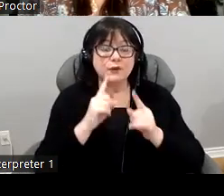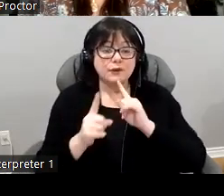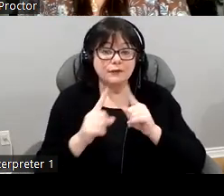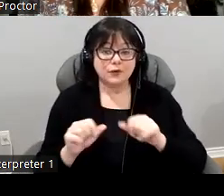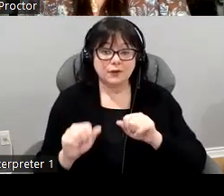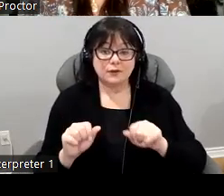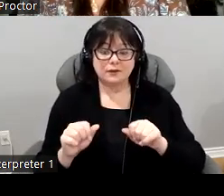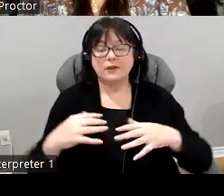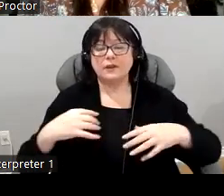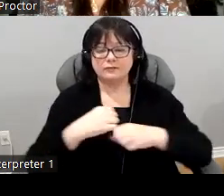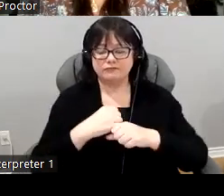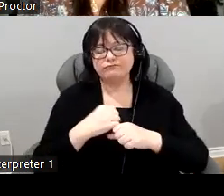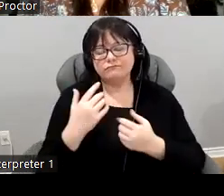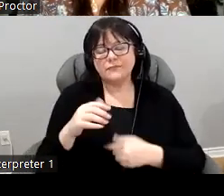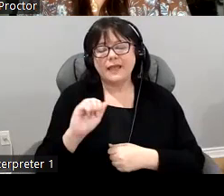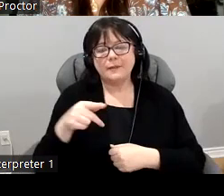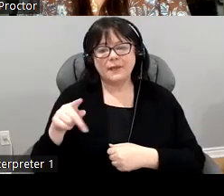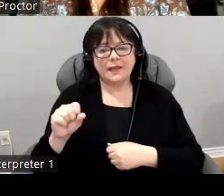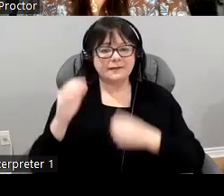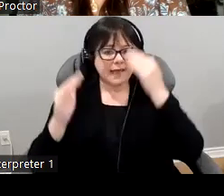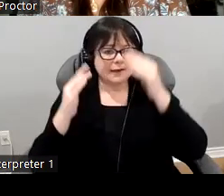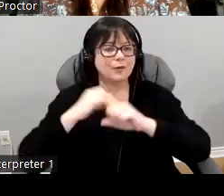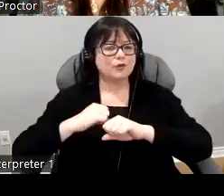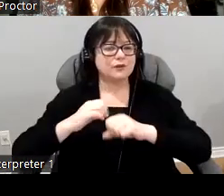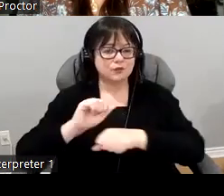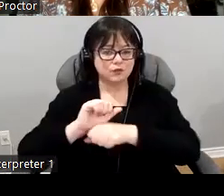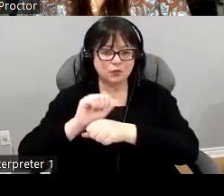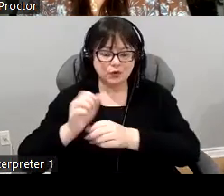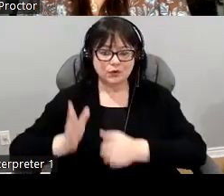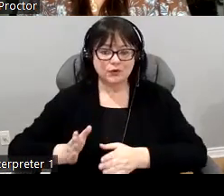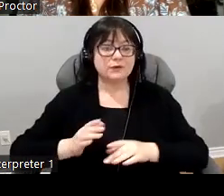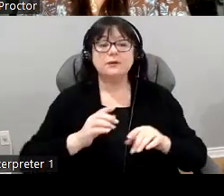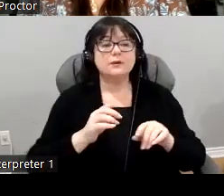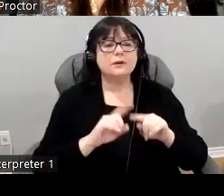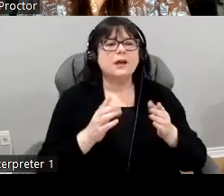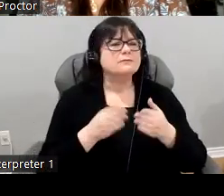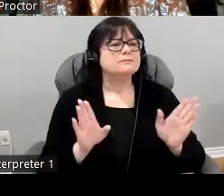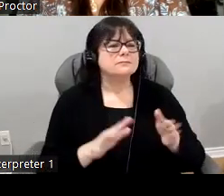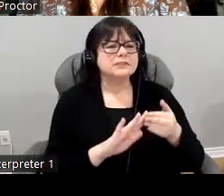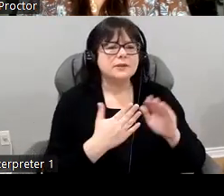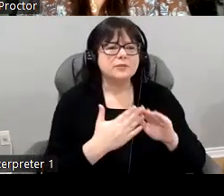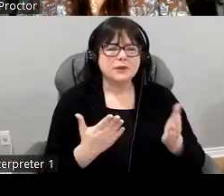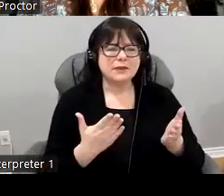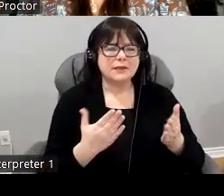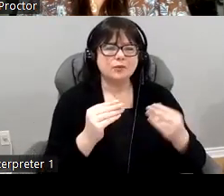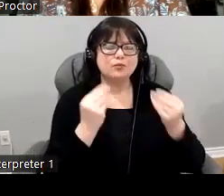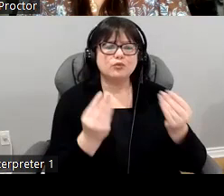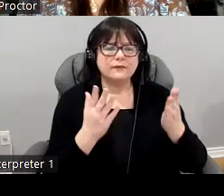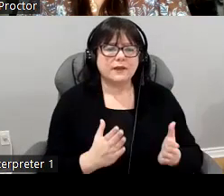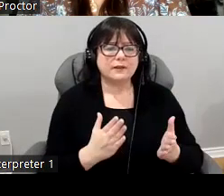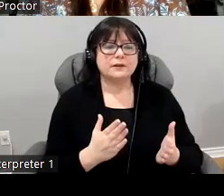APS, we call them in the States, but for community-based providers who may not be trained specifically in assessment for